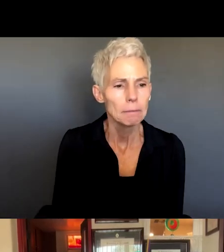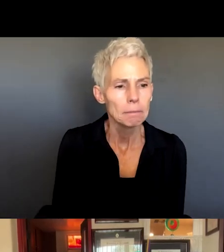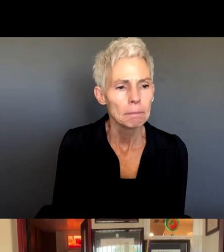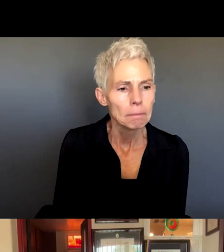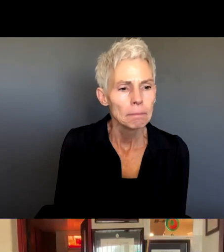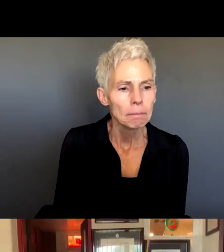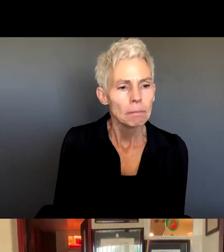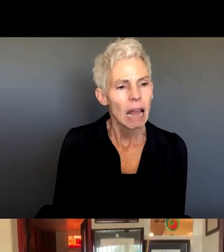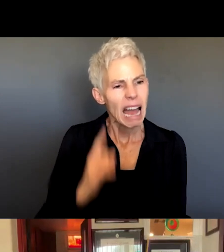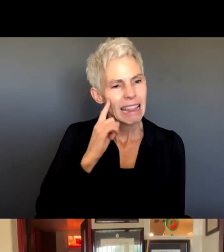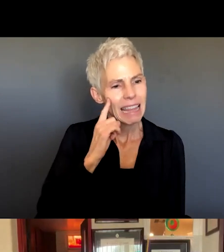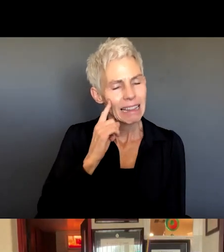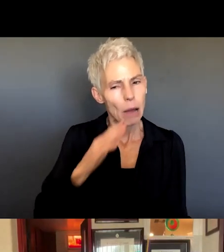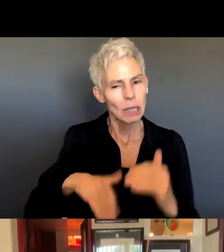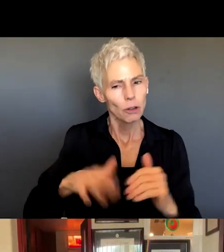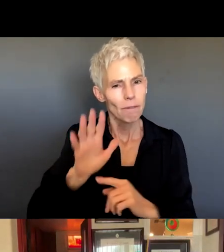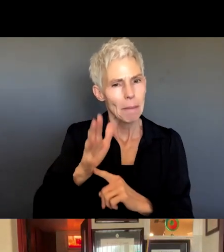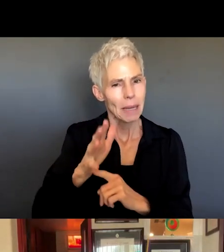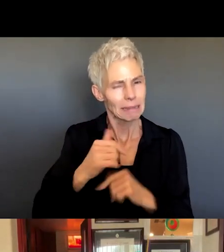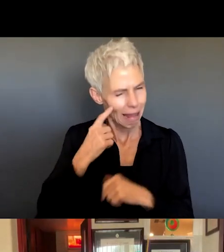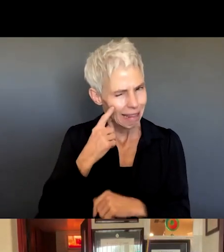And I think I did that in under 5 minutes, like I was supposed to.